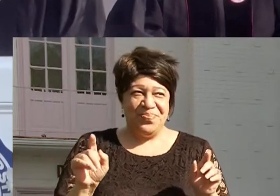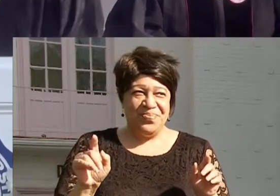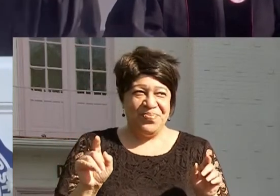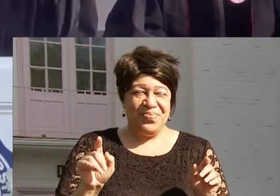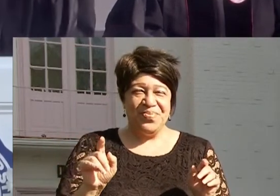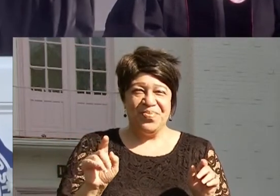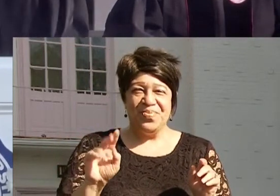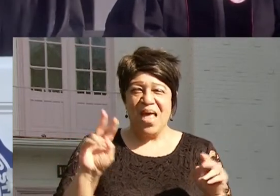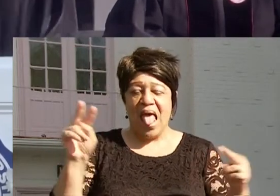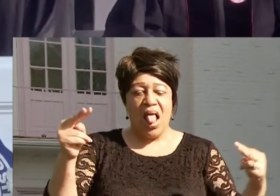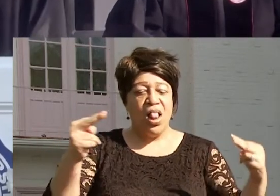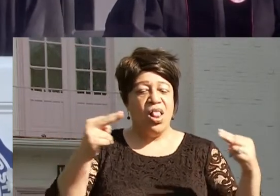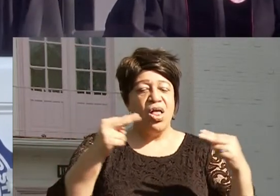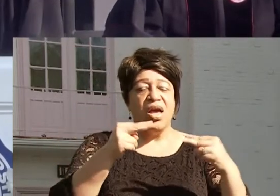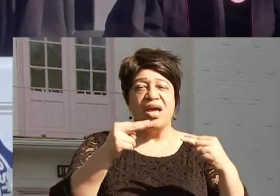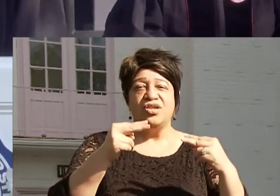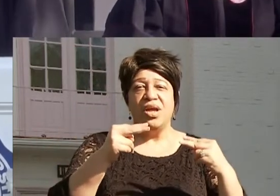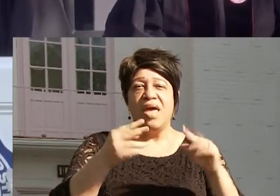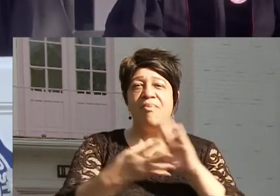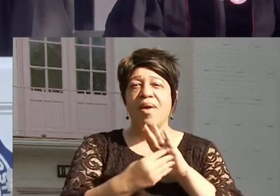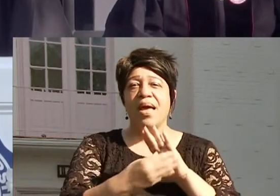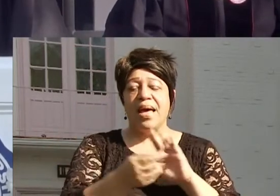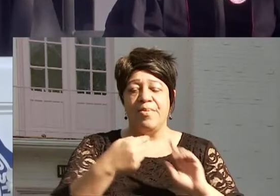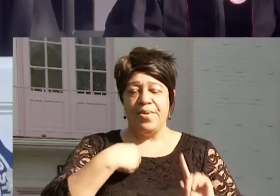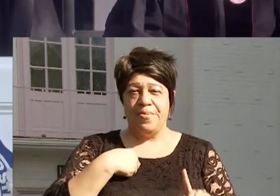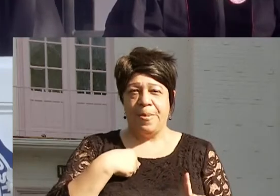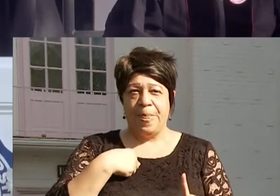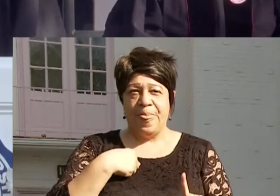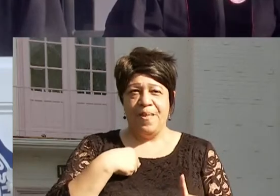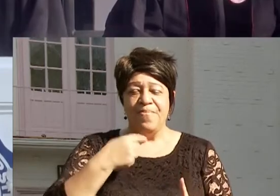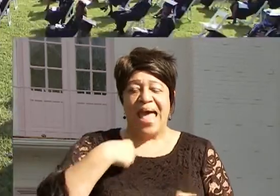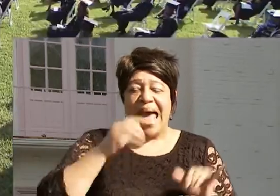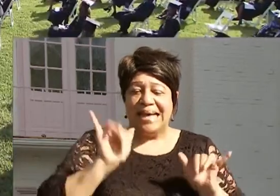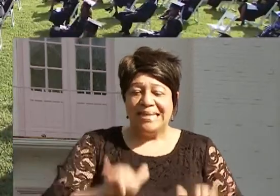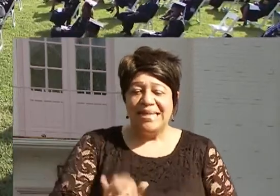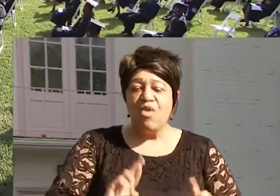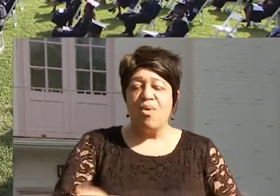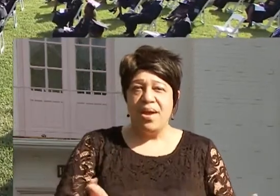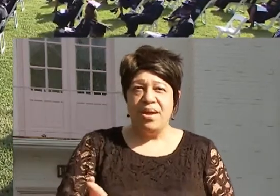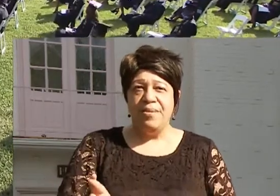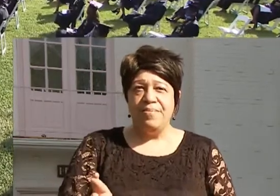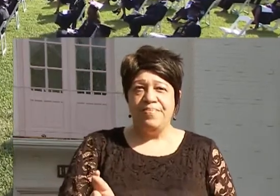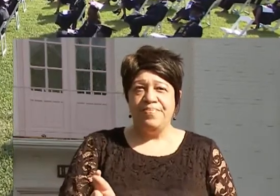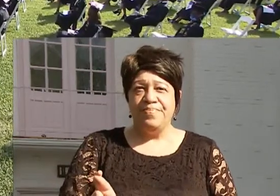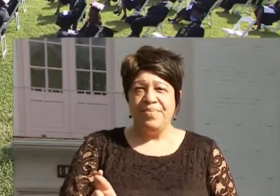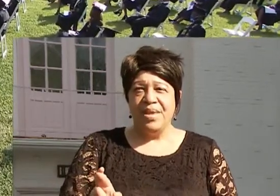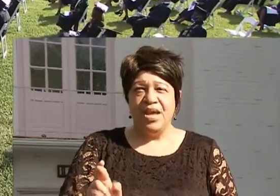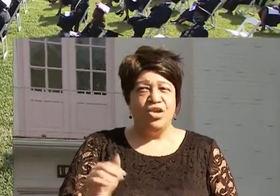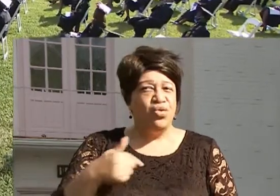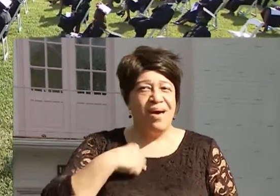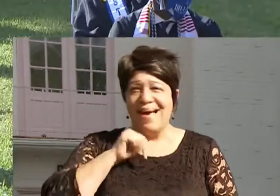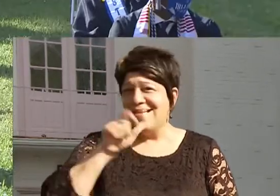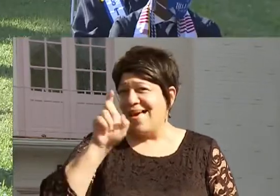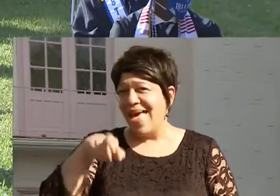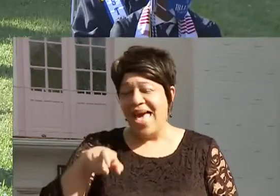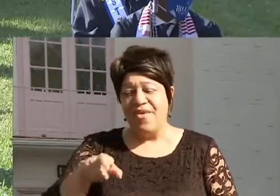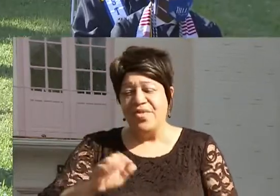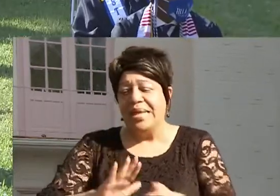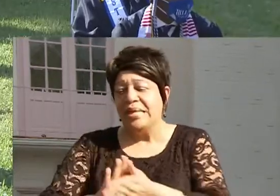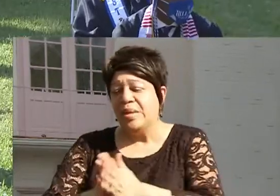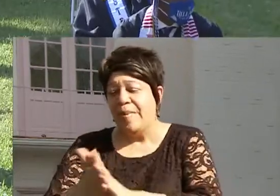take a look at your neighbor and repeat after me. I stay ready. So I don't have to get ready.